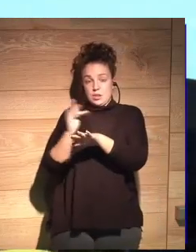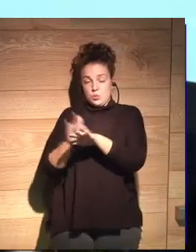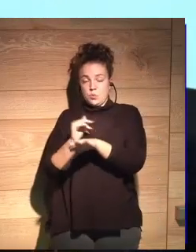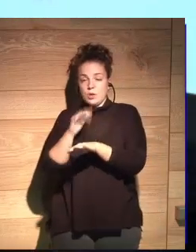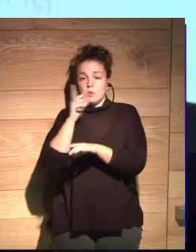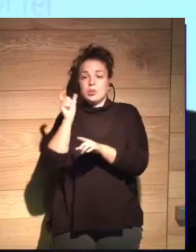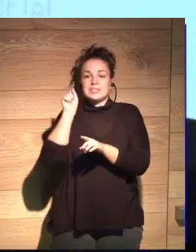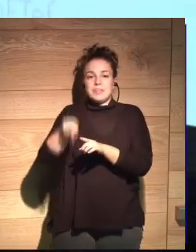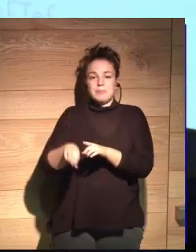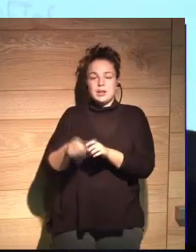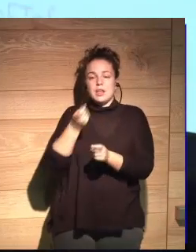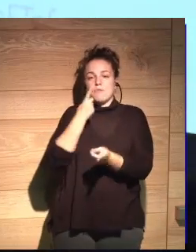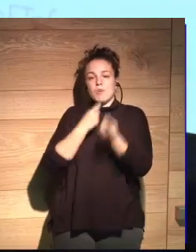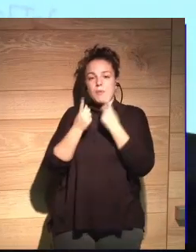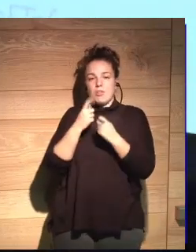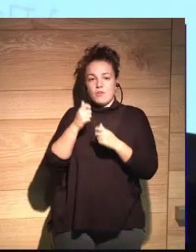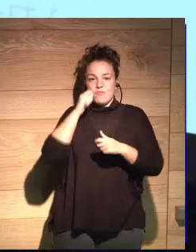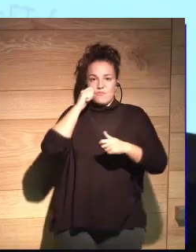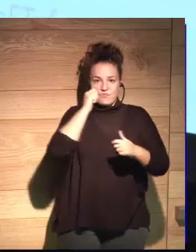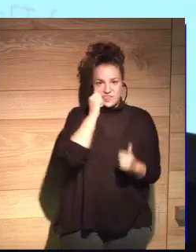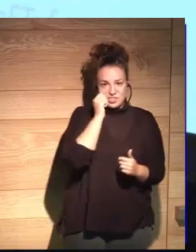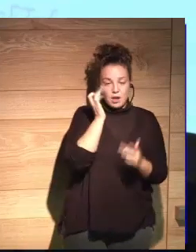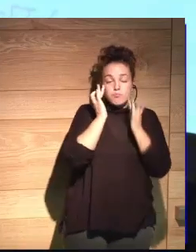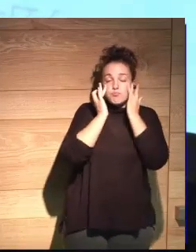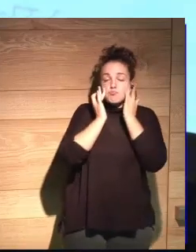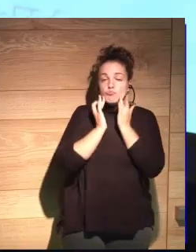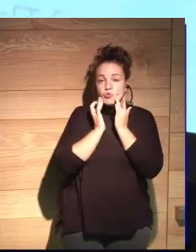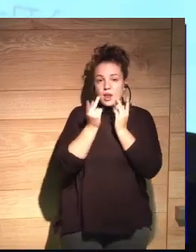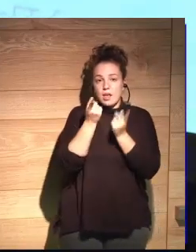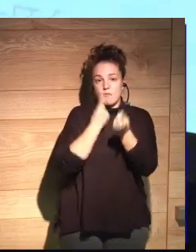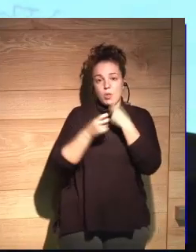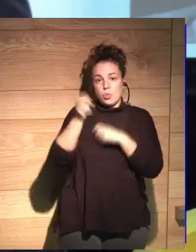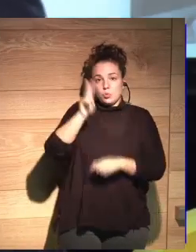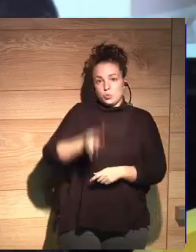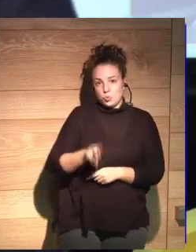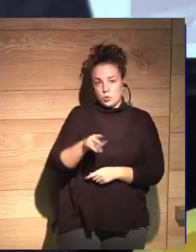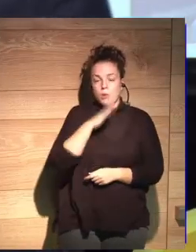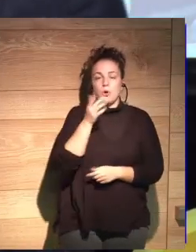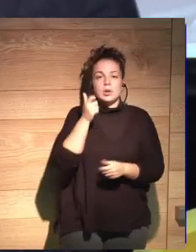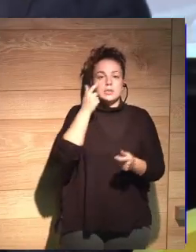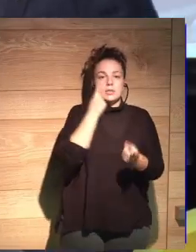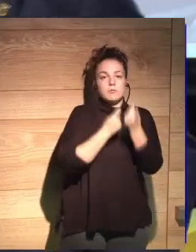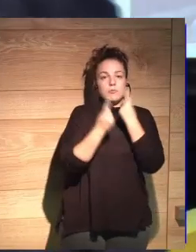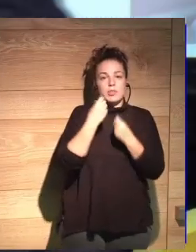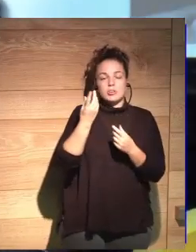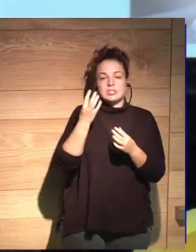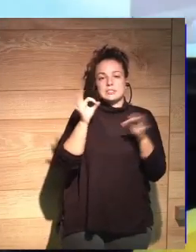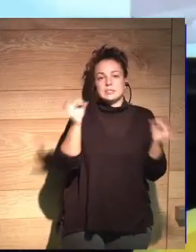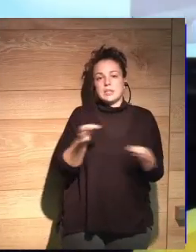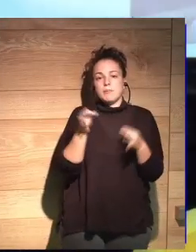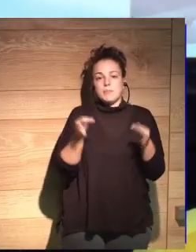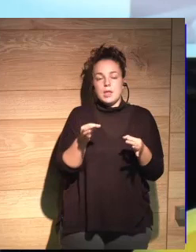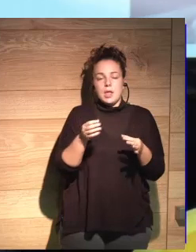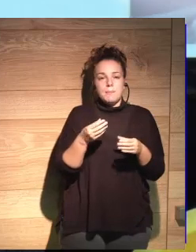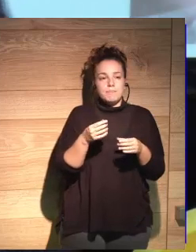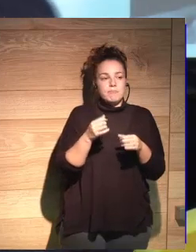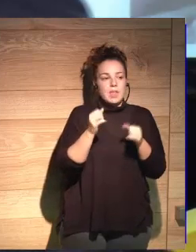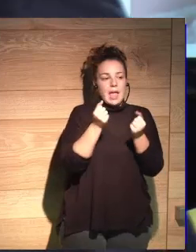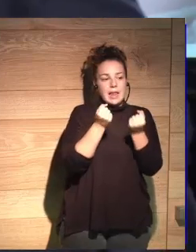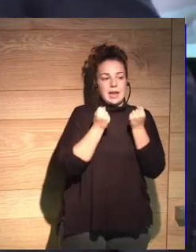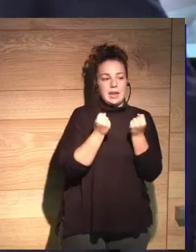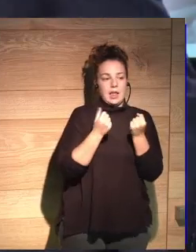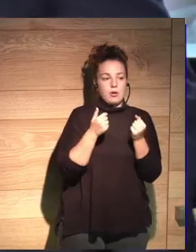pure. Information is always embodied in matter and energy. And that is, of course, oh,